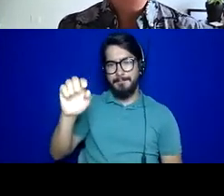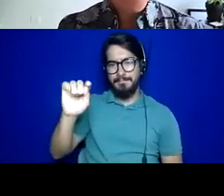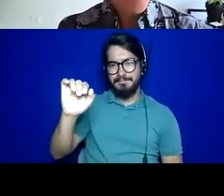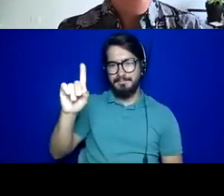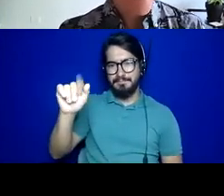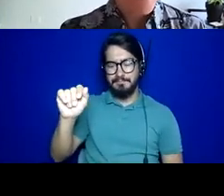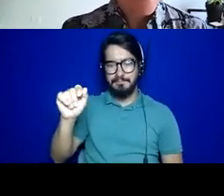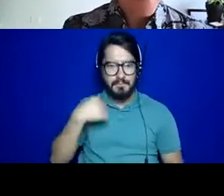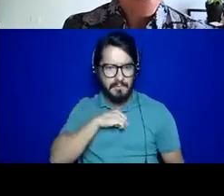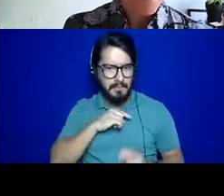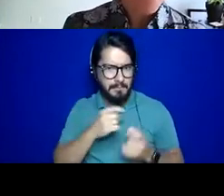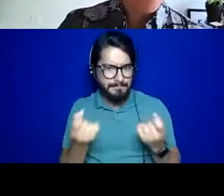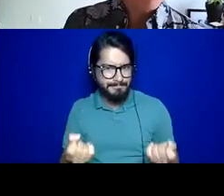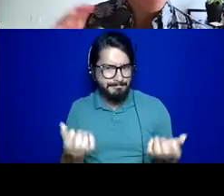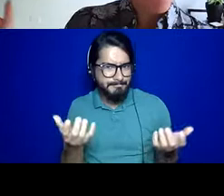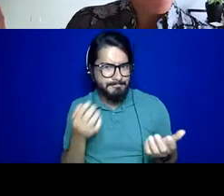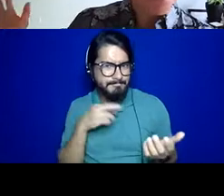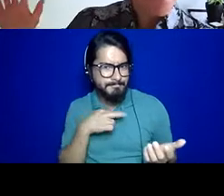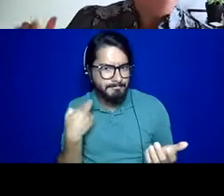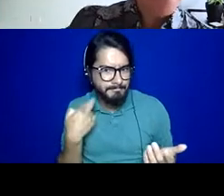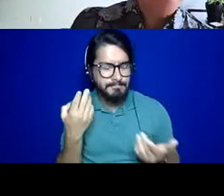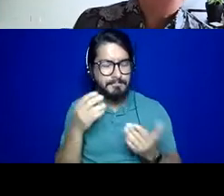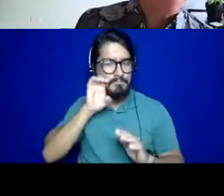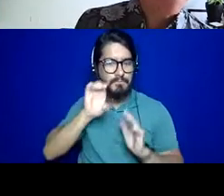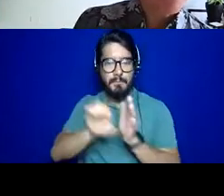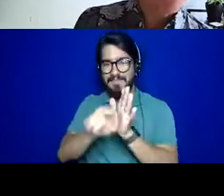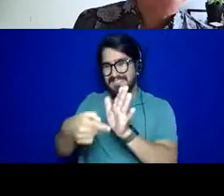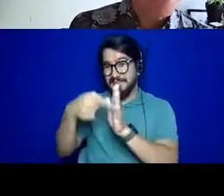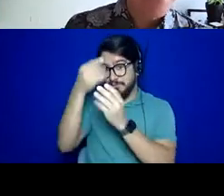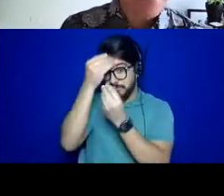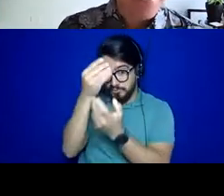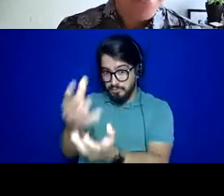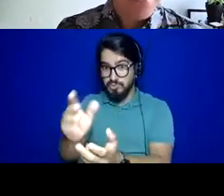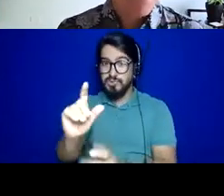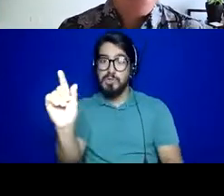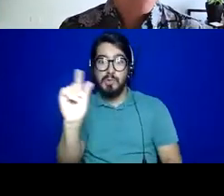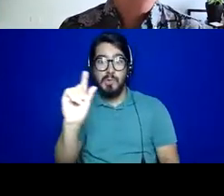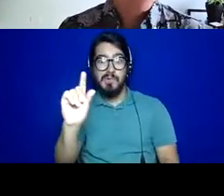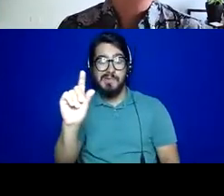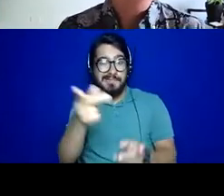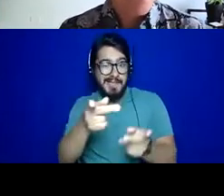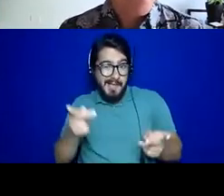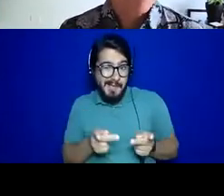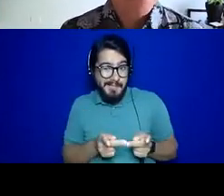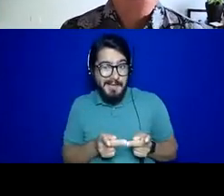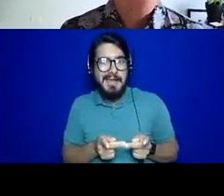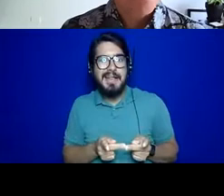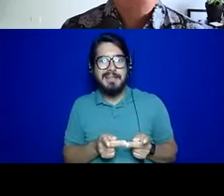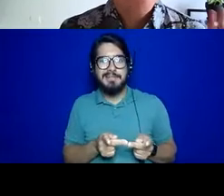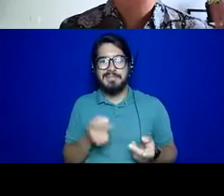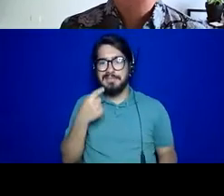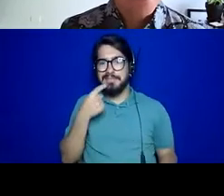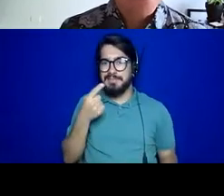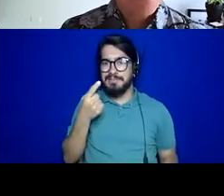photo that could give away any of these elements. It could give away your location. If you take a photo and say the Eiffel Tower